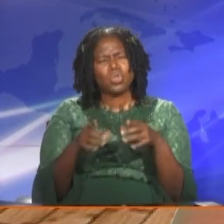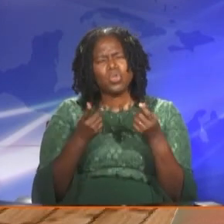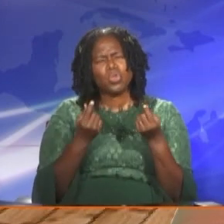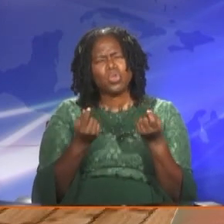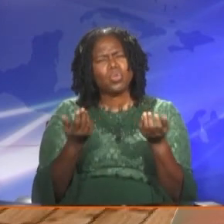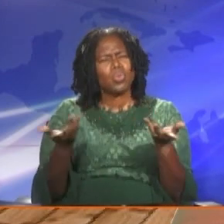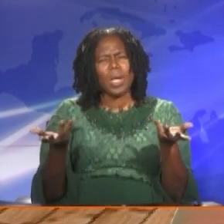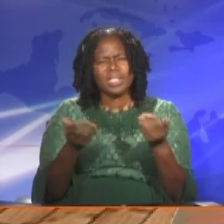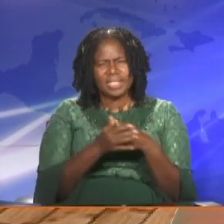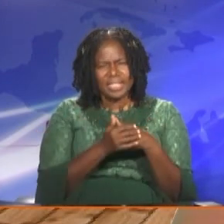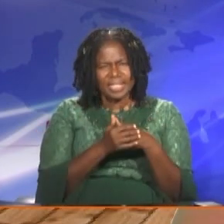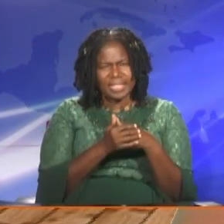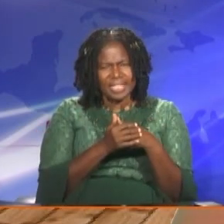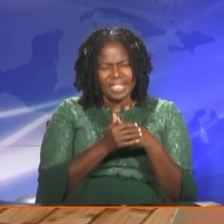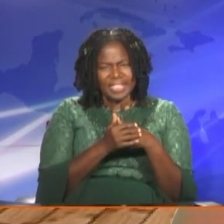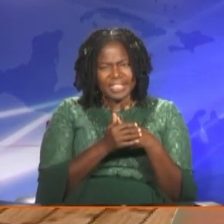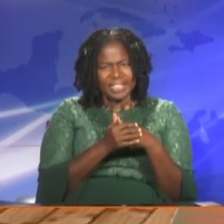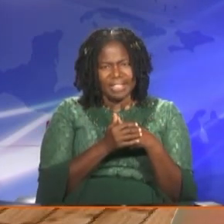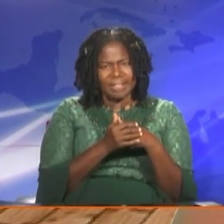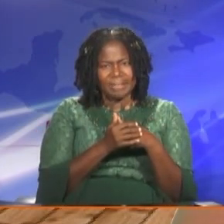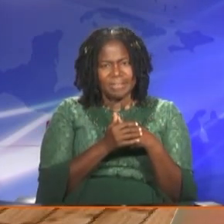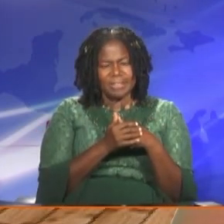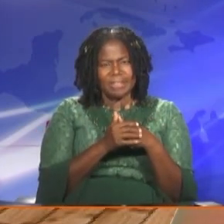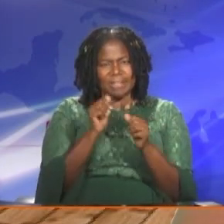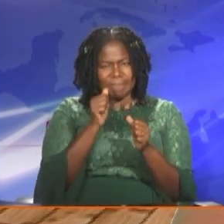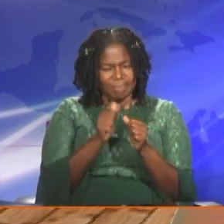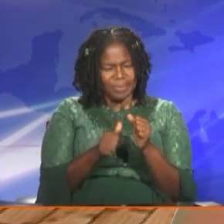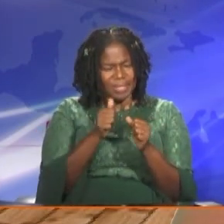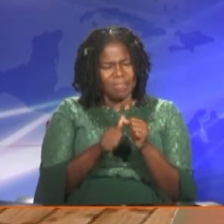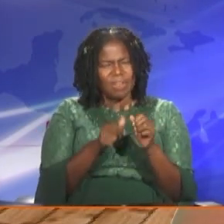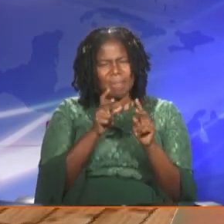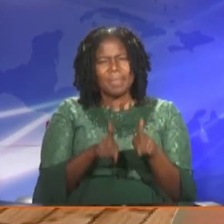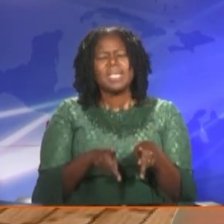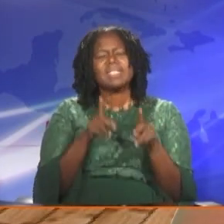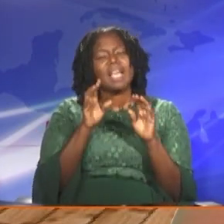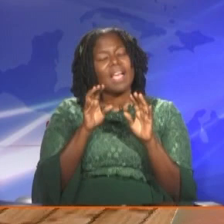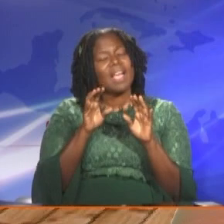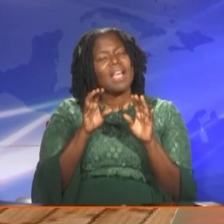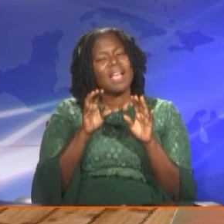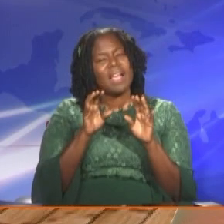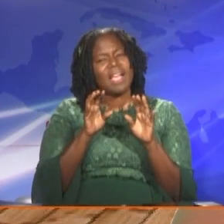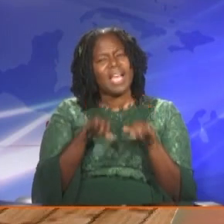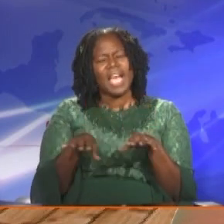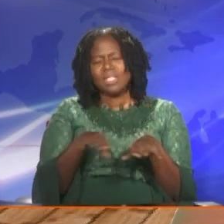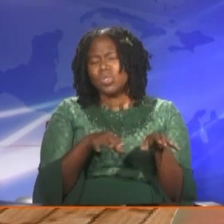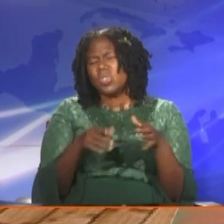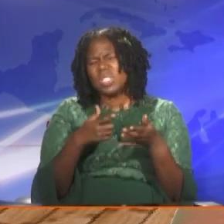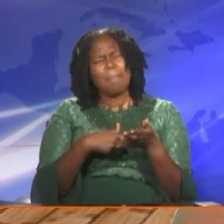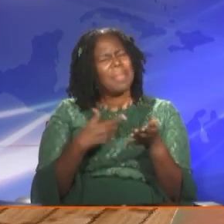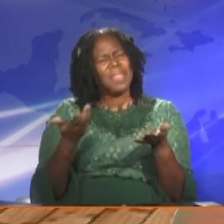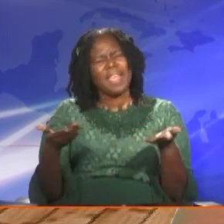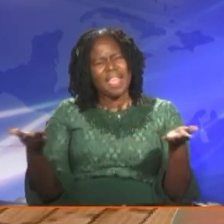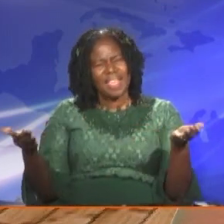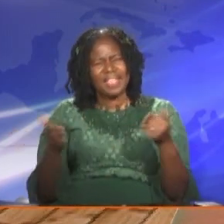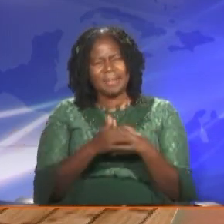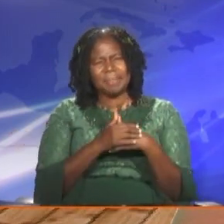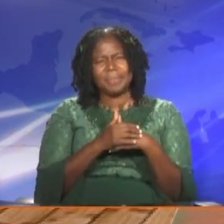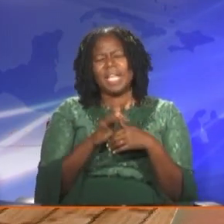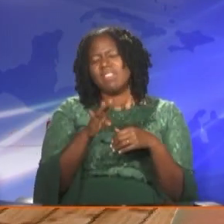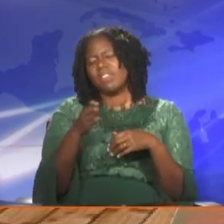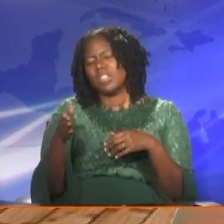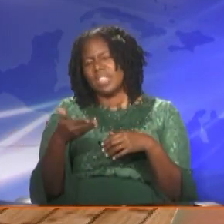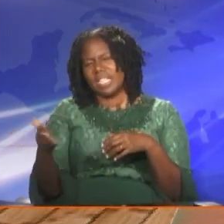individually, meaning that each person can do something, and there's different things you can do. You